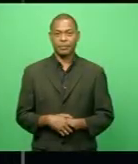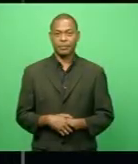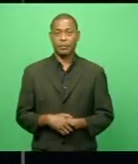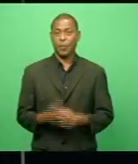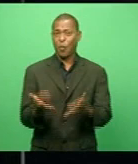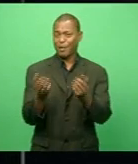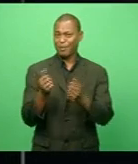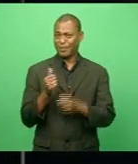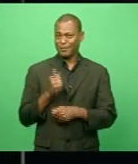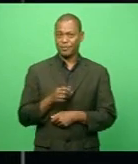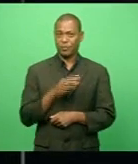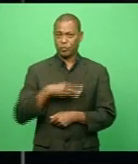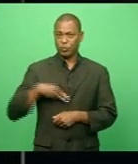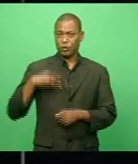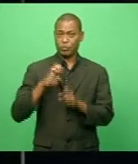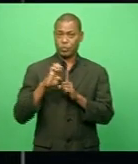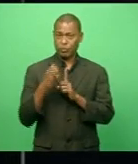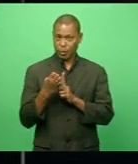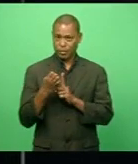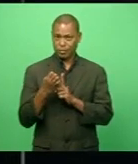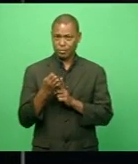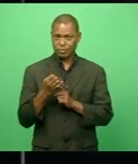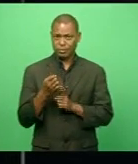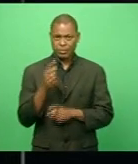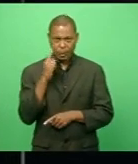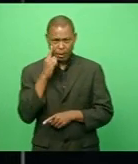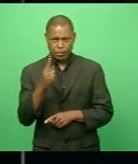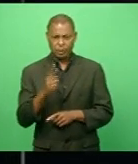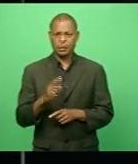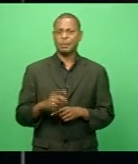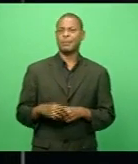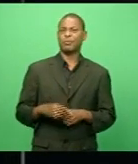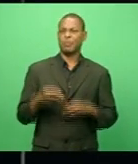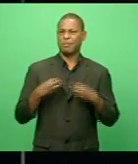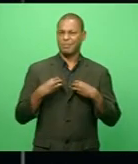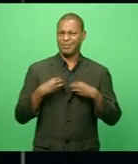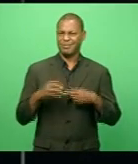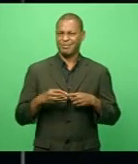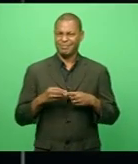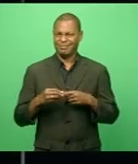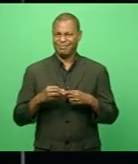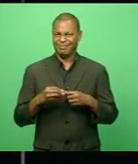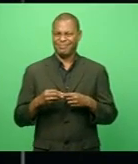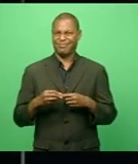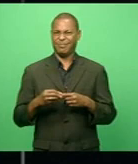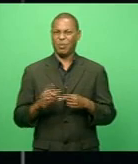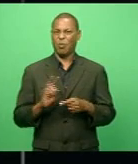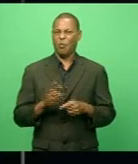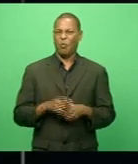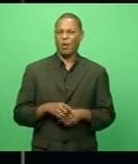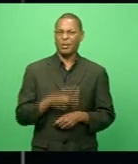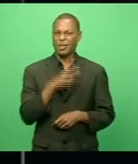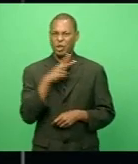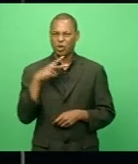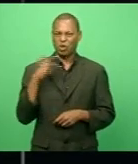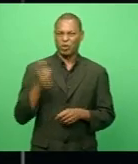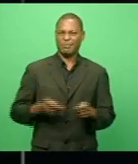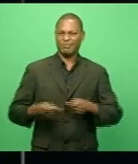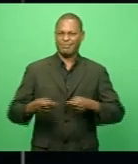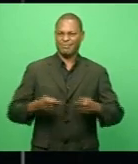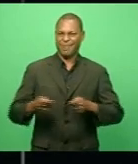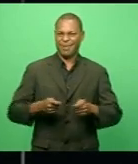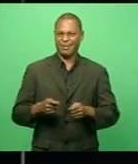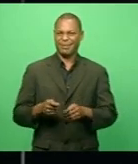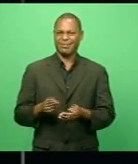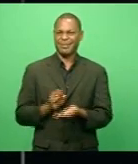Welcome back. The Ministry of Environment has discovered that some manufacturers of plastic bags are deceiving market vendors by selling them banned